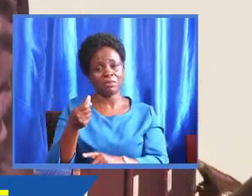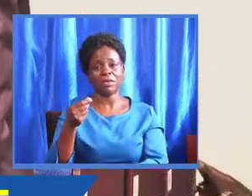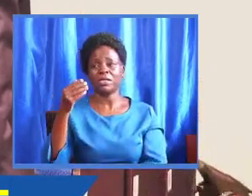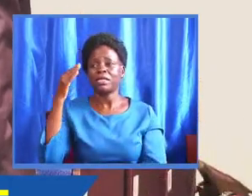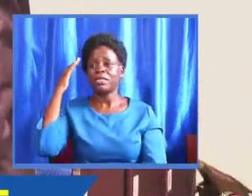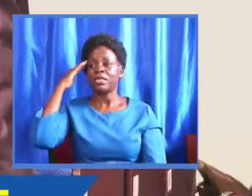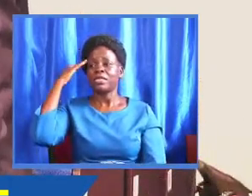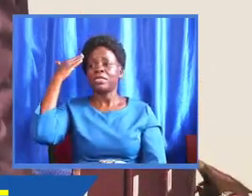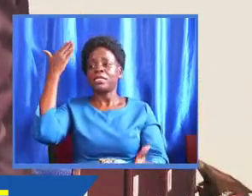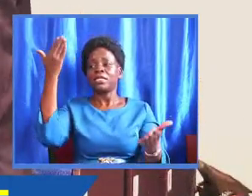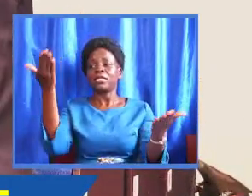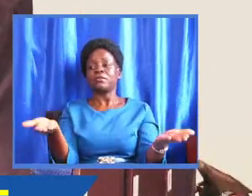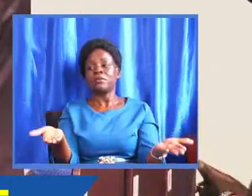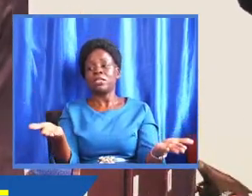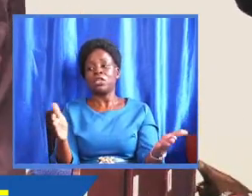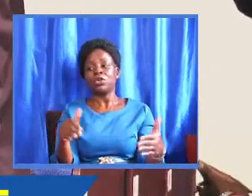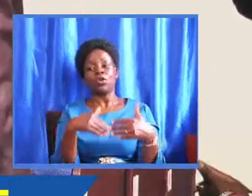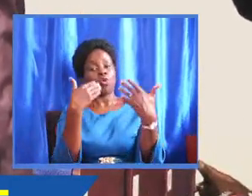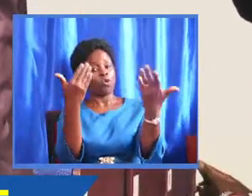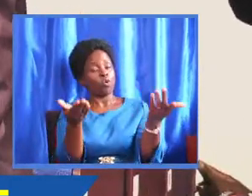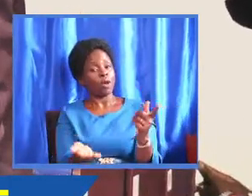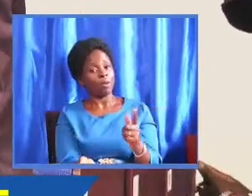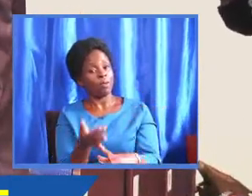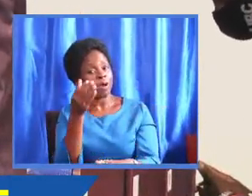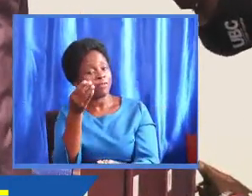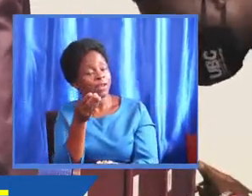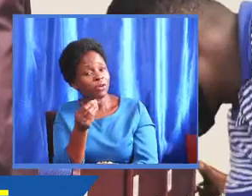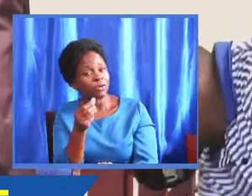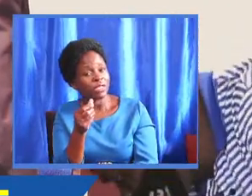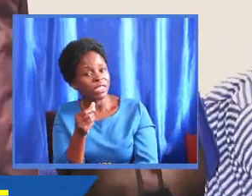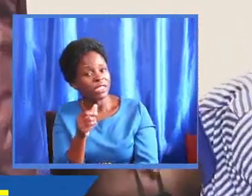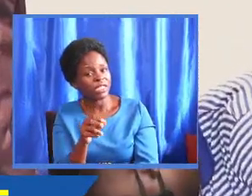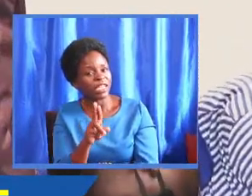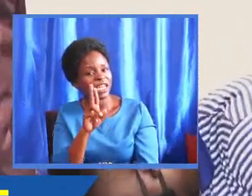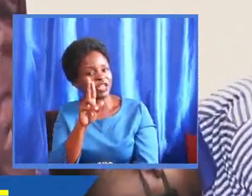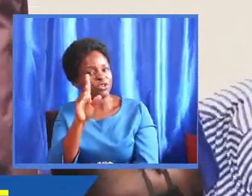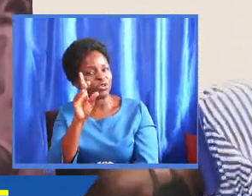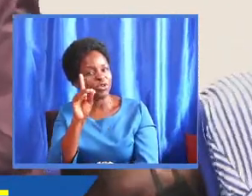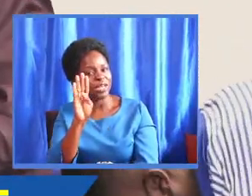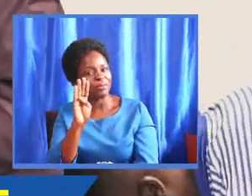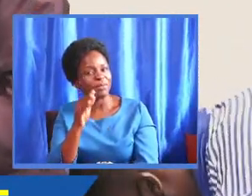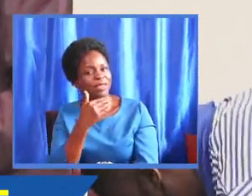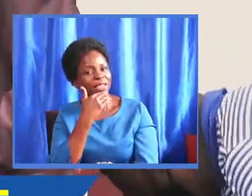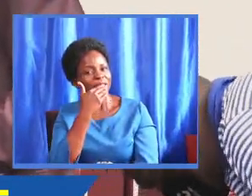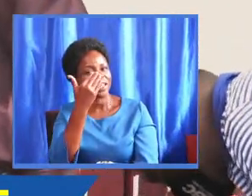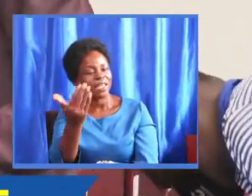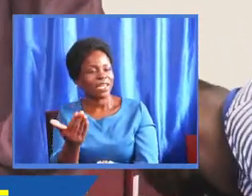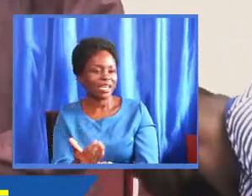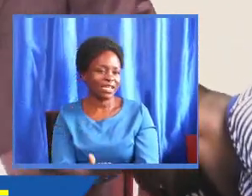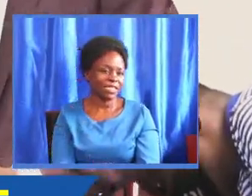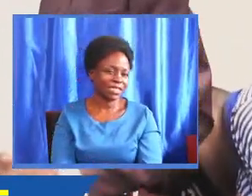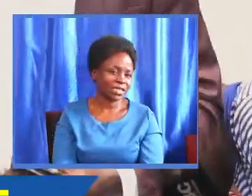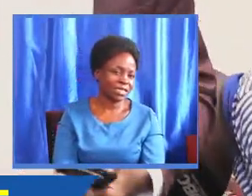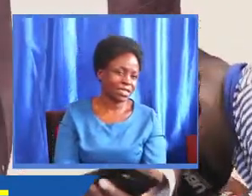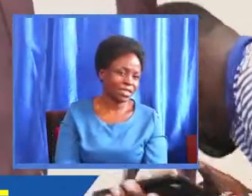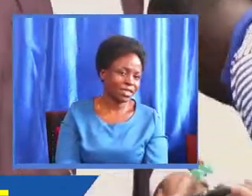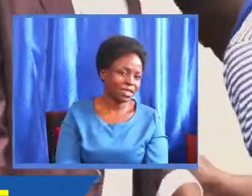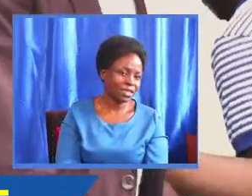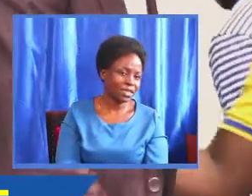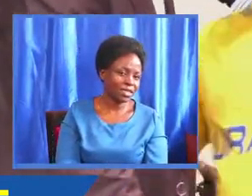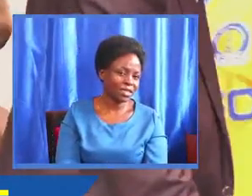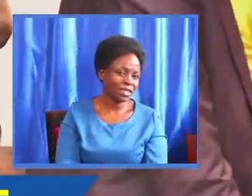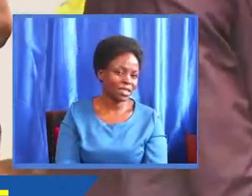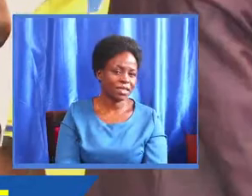simanyi oba mwafunako essentials za UDB neyanziza weba nenyo samu ndoze chubuze echo